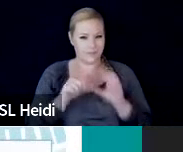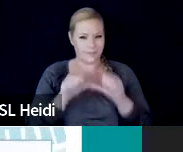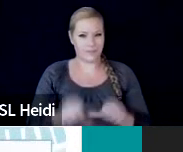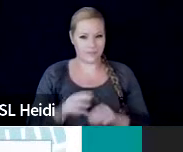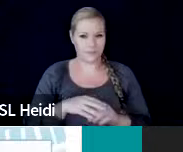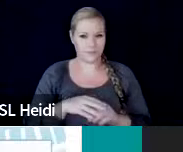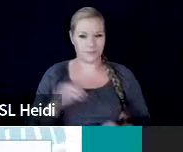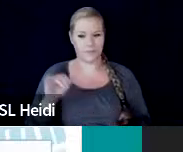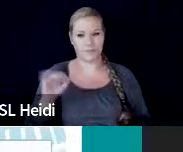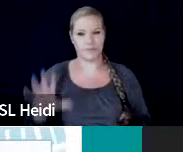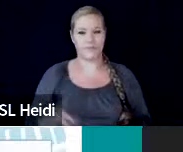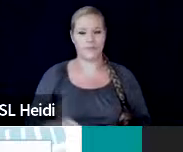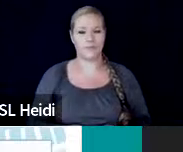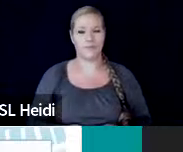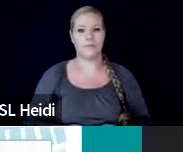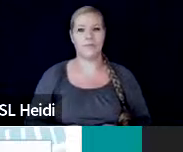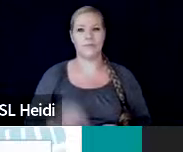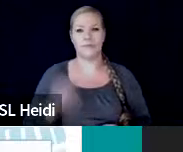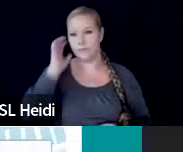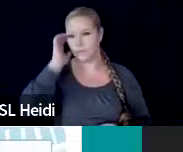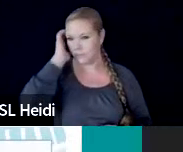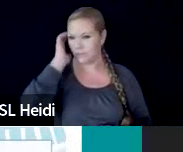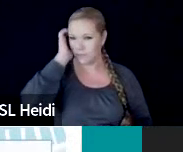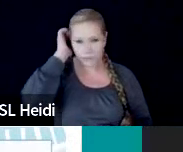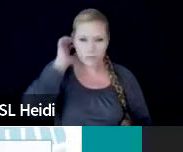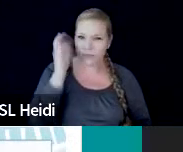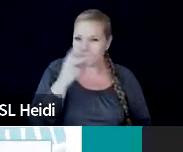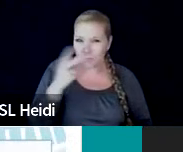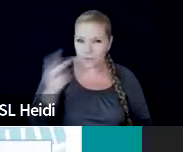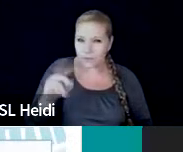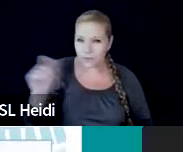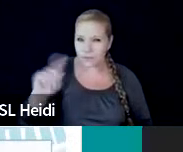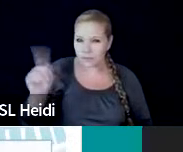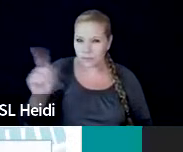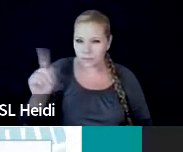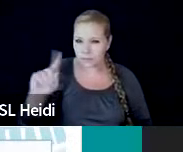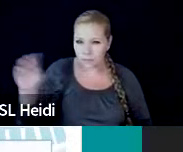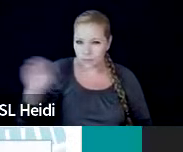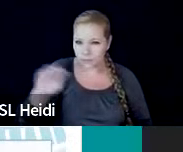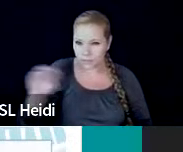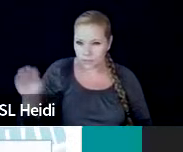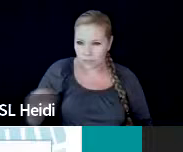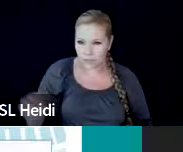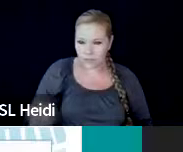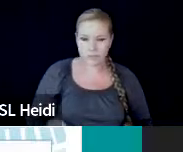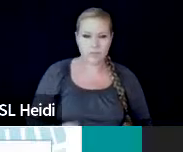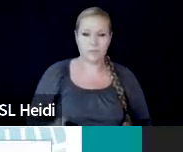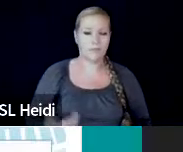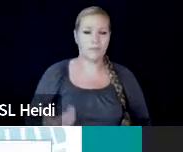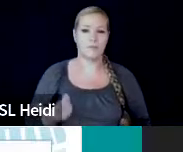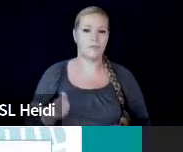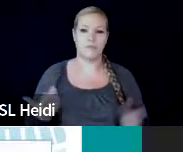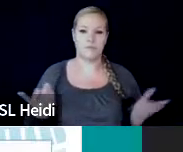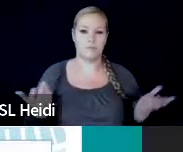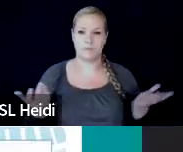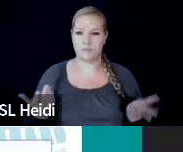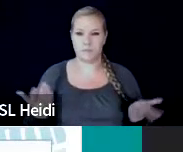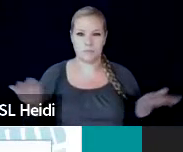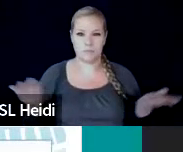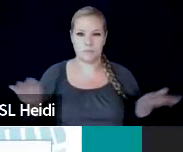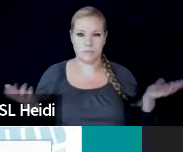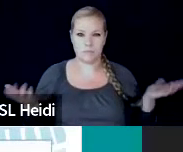Interstate. Where is your cursor? What new road extension? Yeah, I don't see it. Okay, so my cursor right now is on Expo